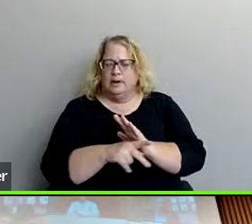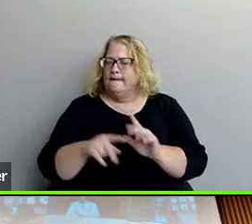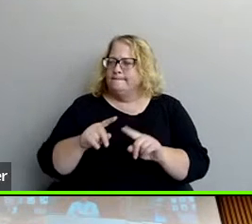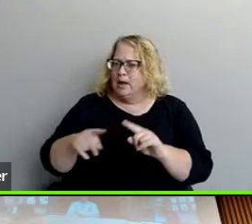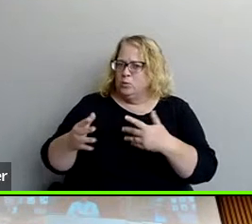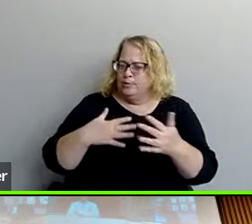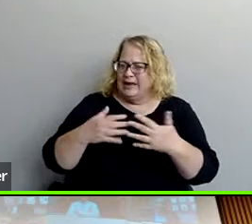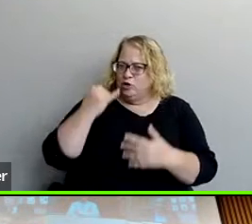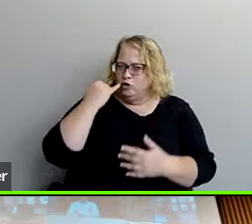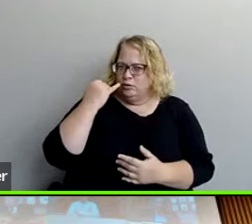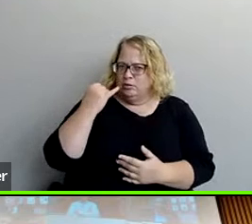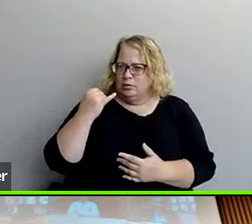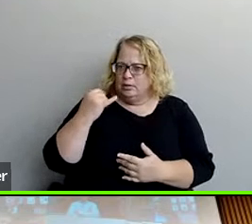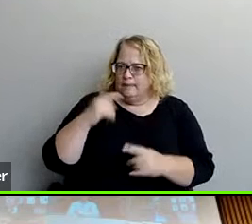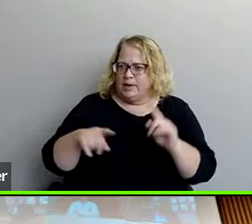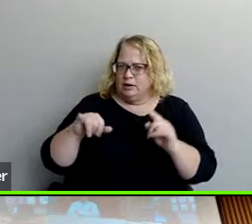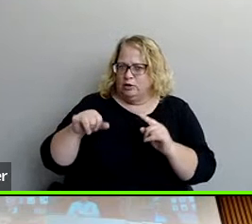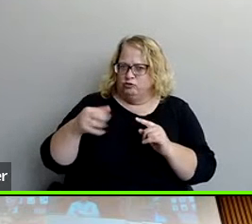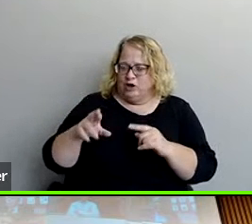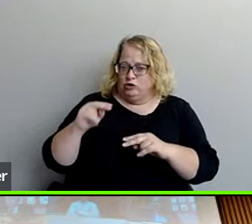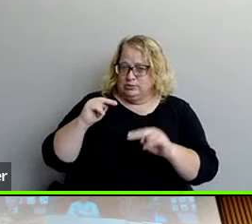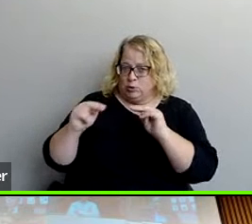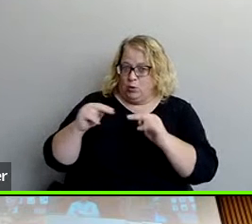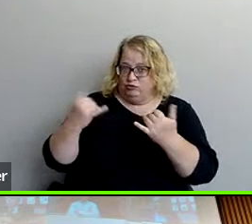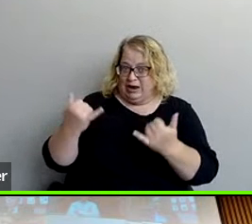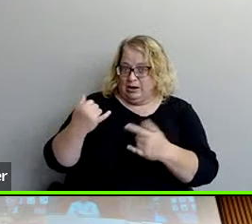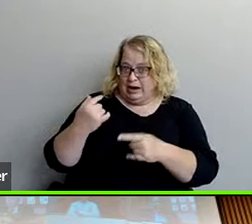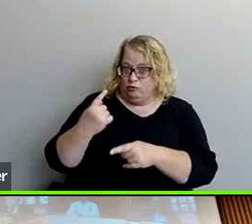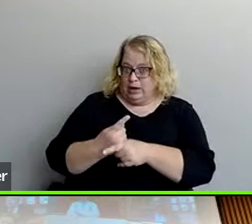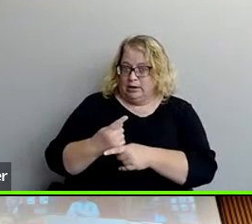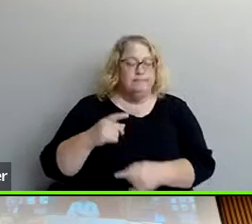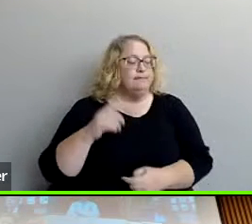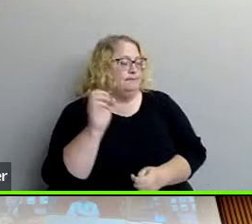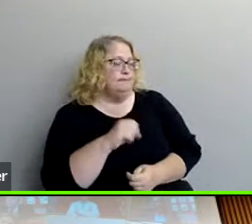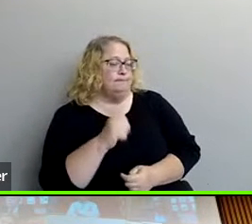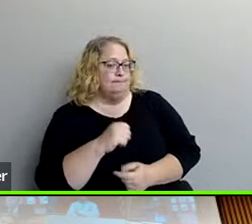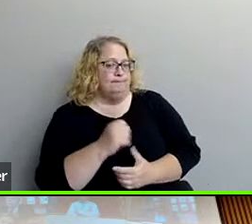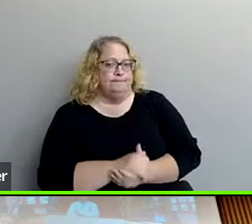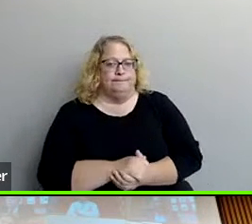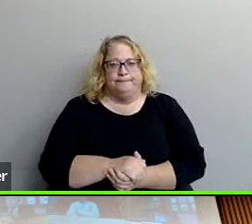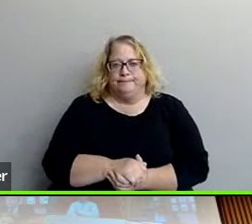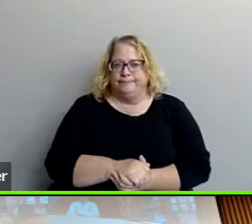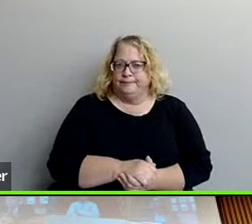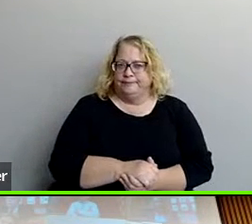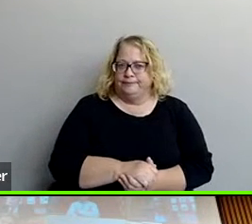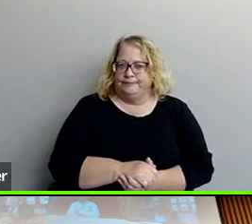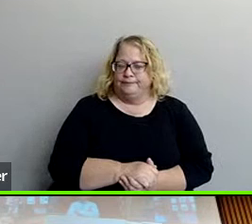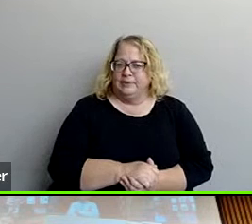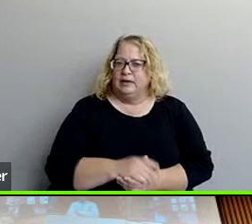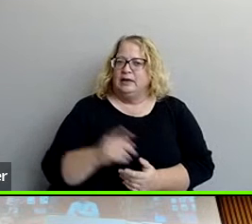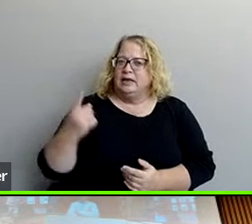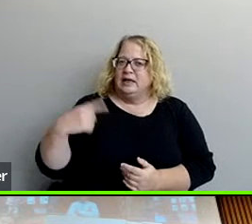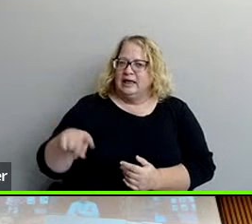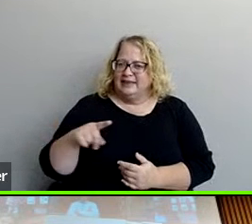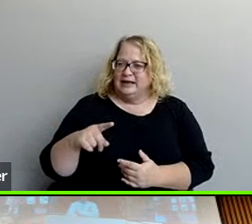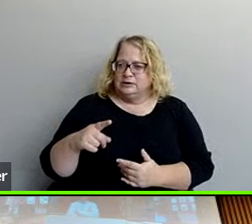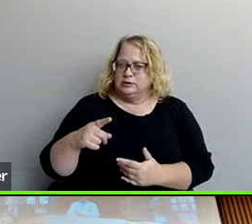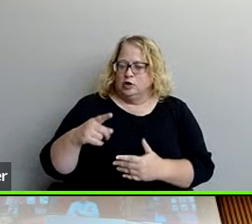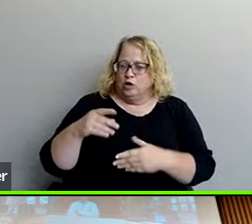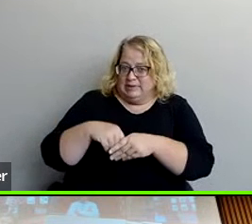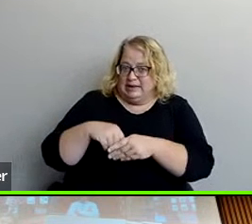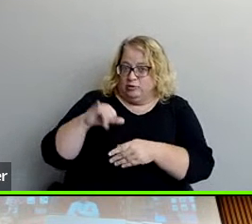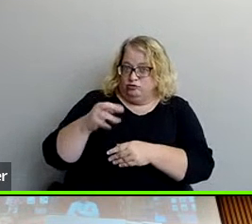But it wouldn't have mattered to the JR, but the JR is being negotiated now, right? That is correct. These are elements that are